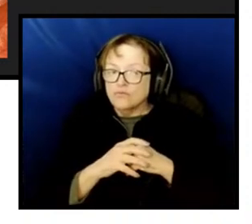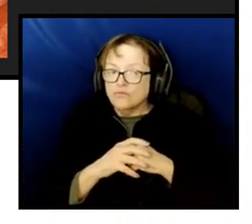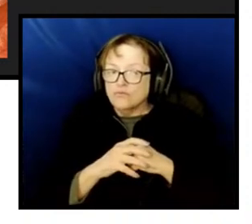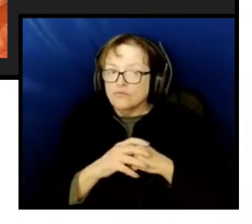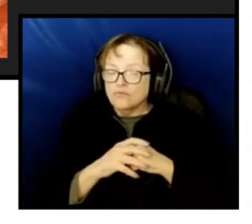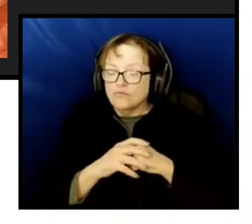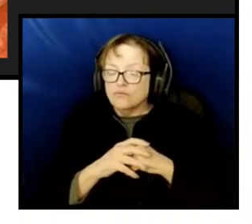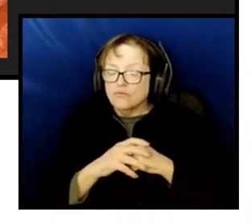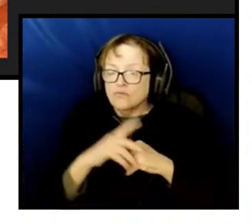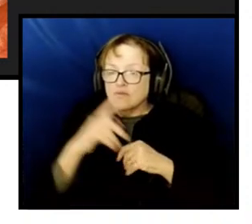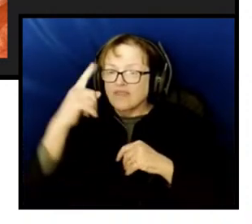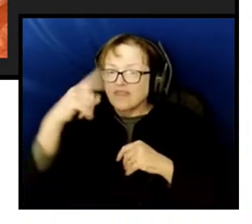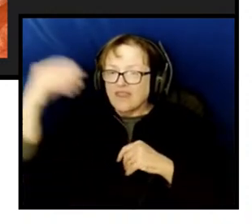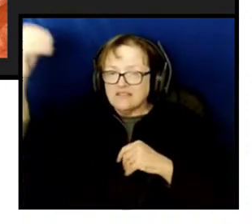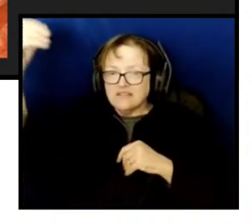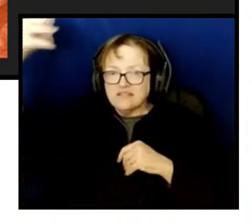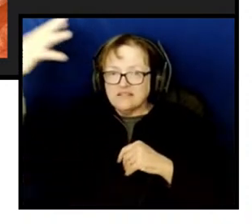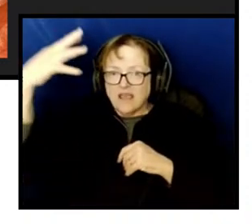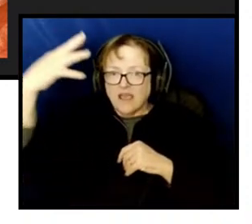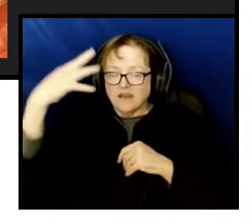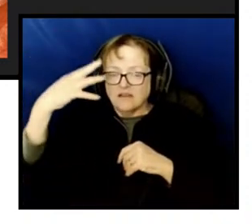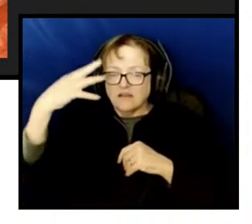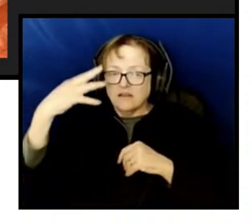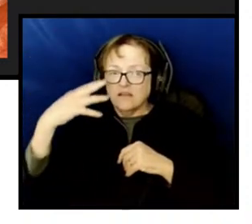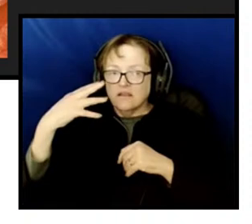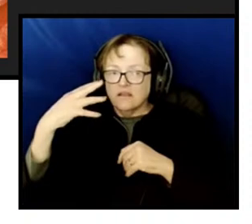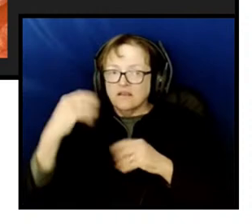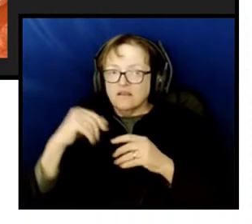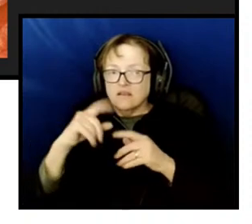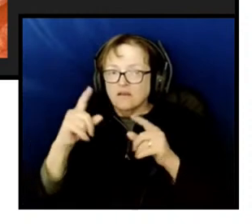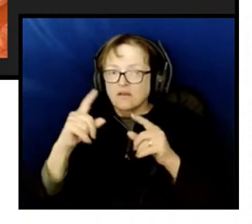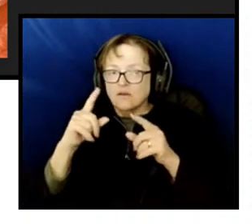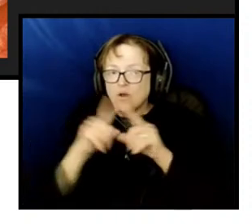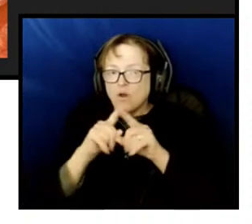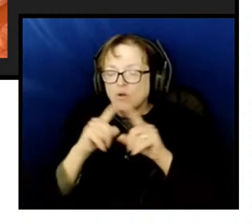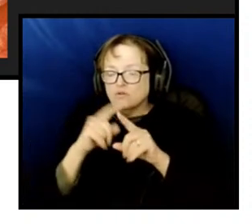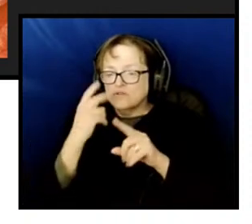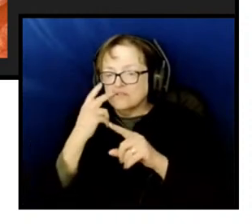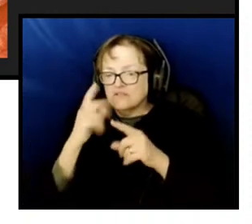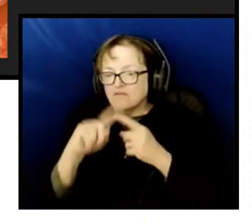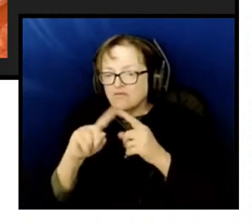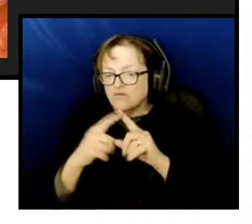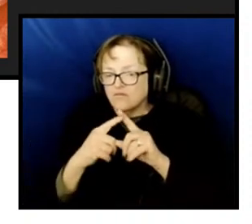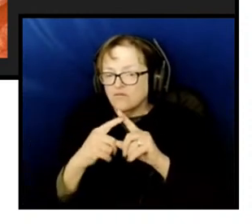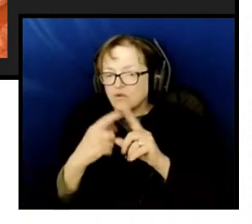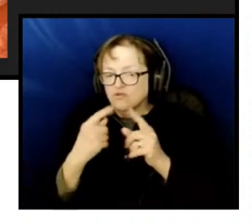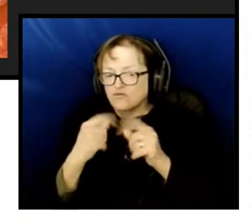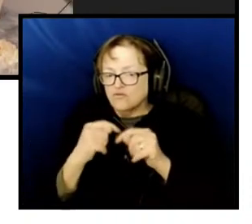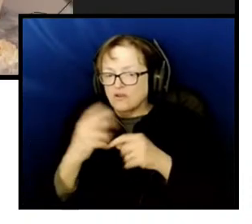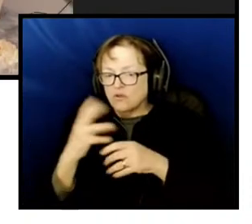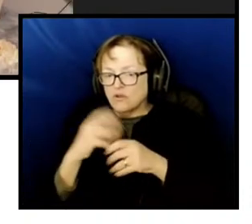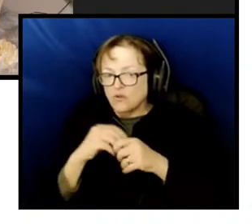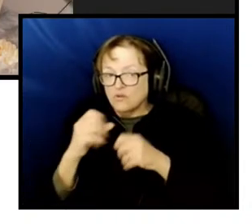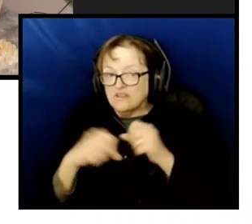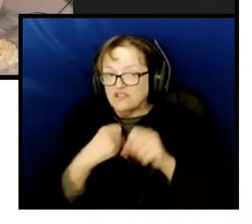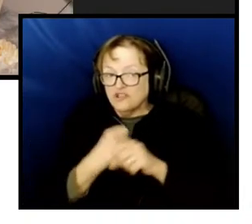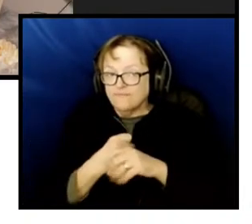This is the Sun, also seen as our print that we're doing for the Gathering Create this year. Next slide,